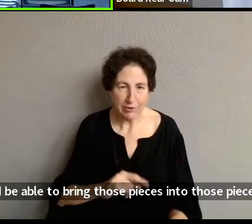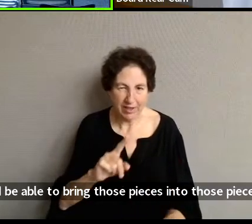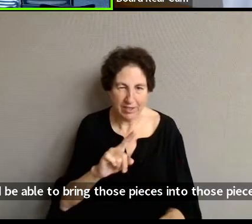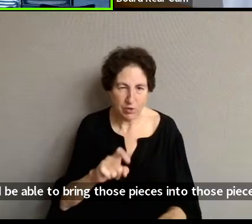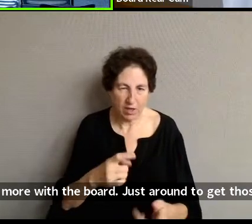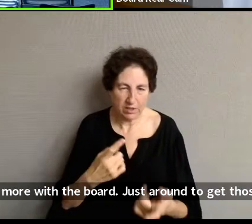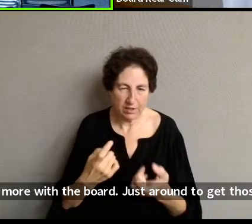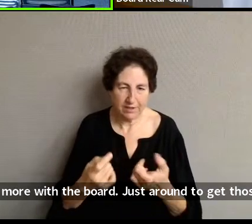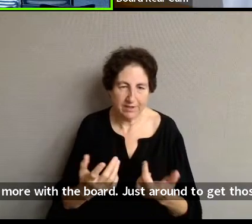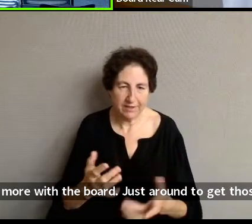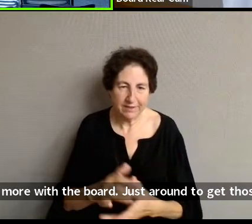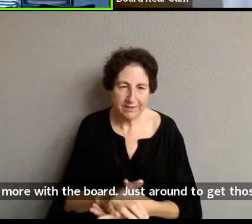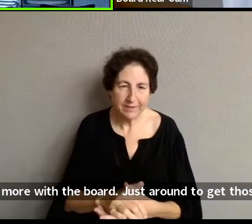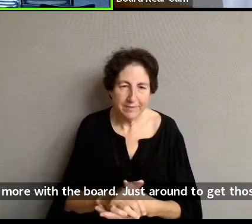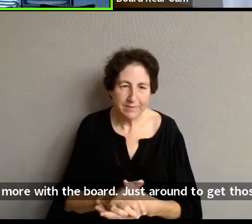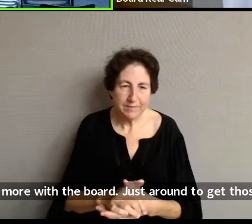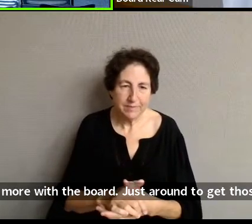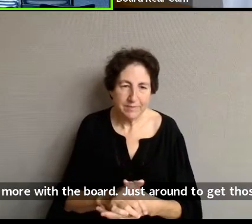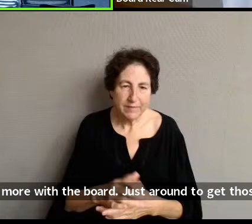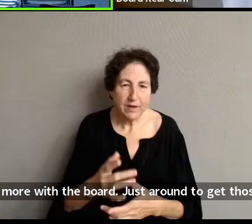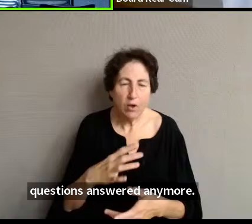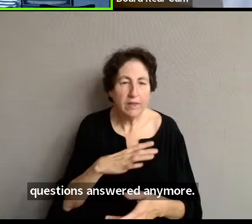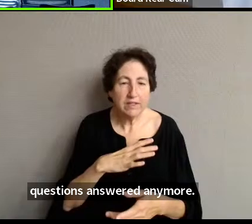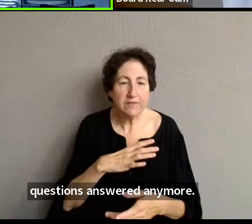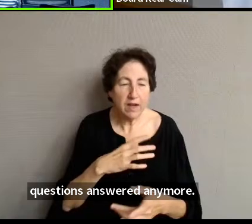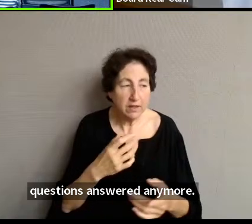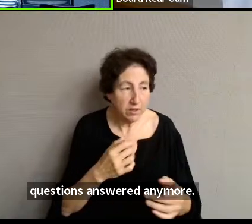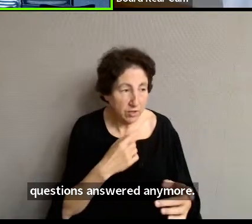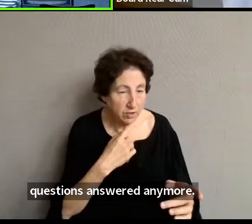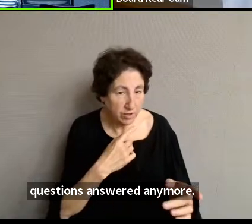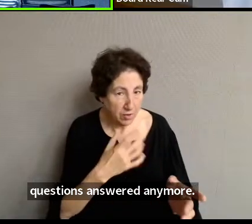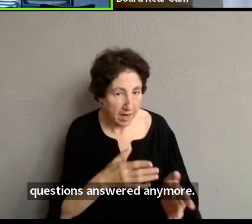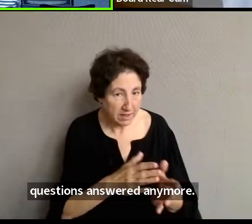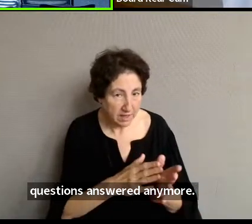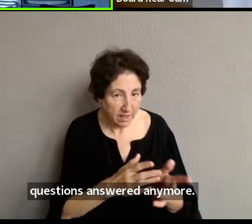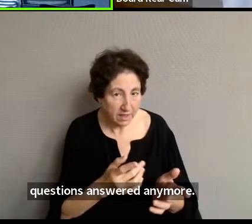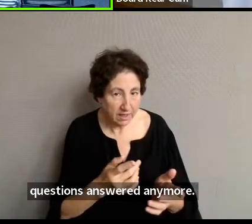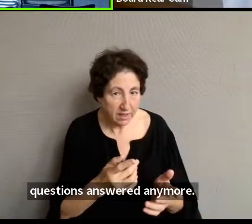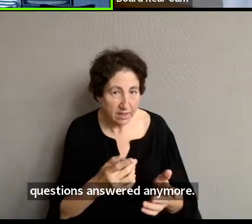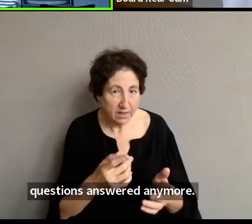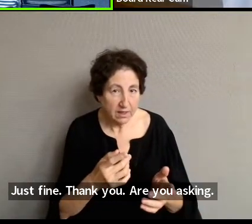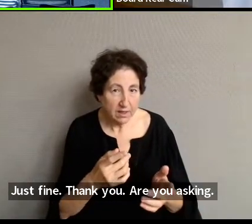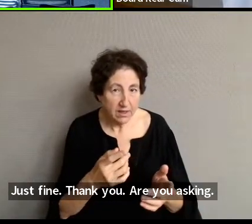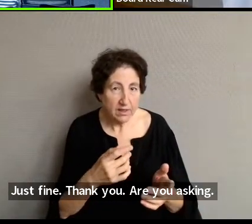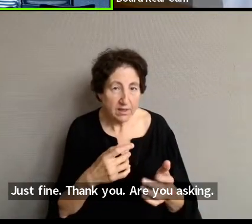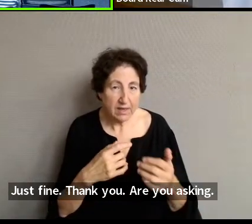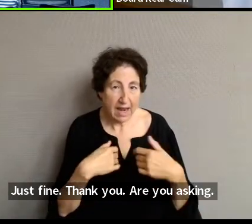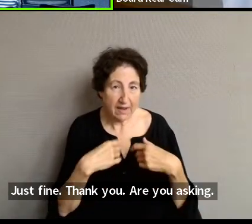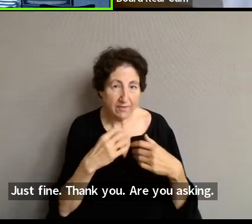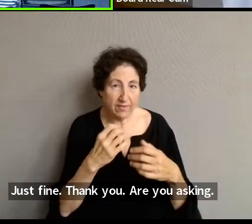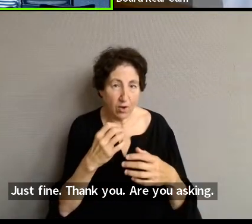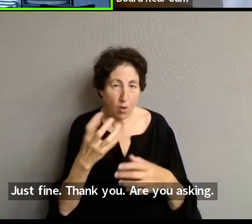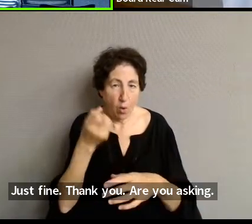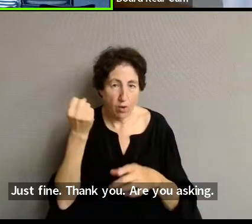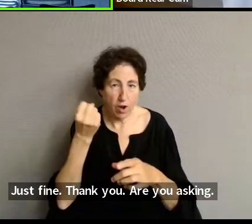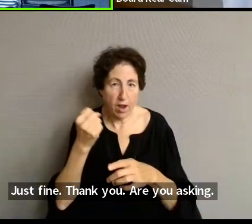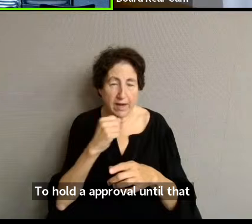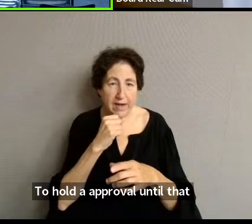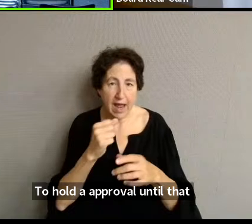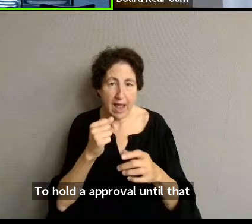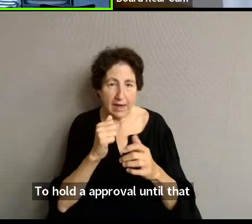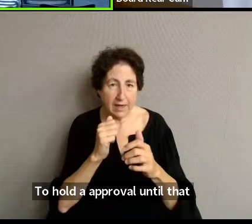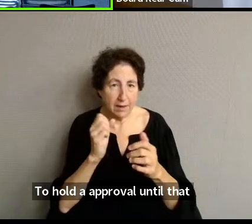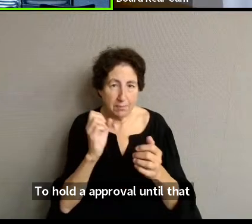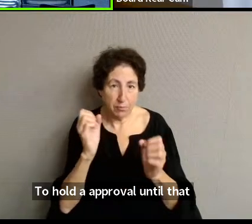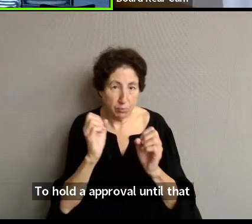anymore. That would be just fine. Thank you. Are you asking to hold approval until that meeting? No, I'm not.